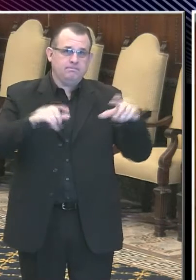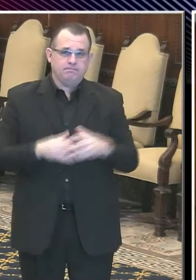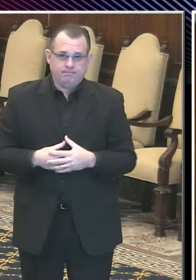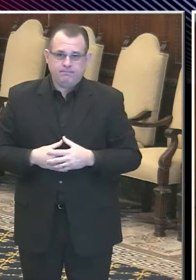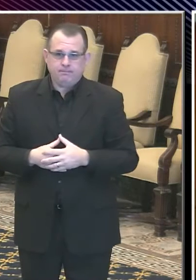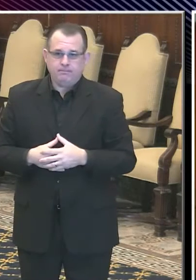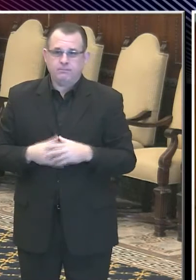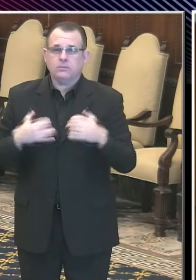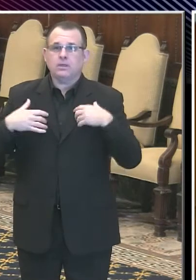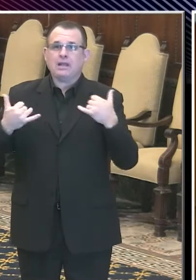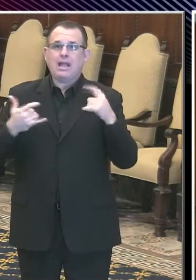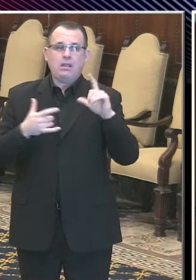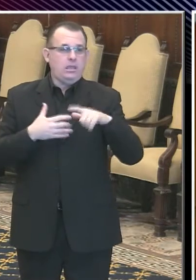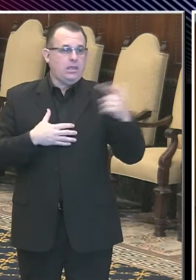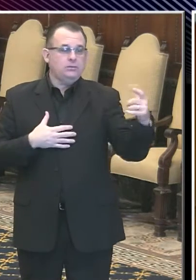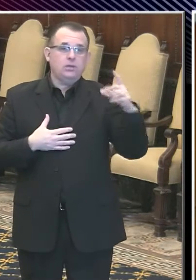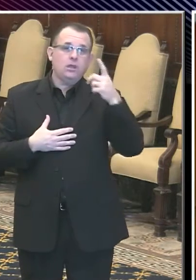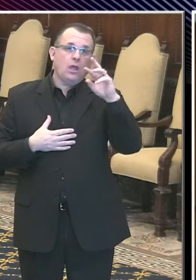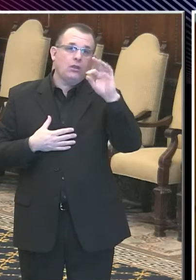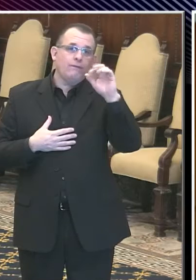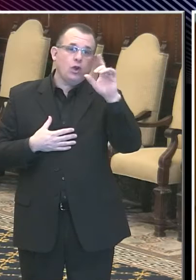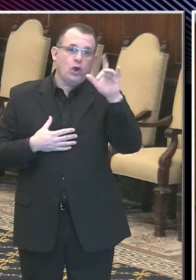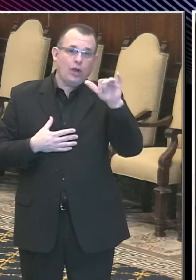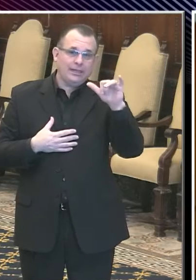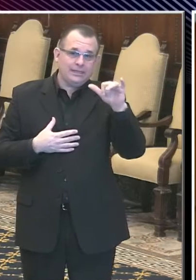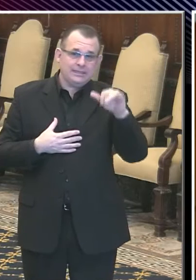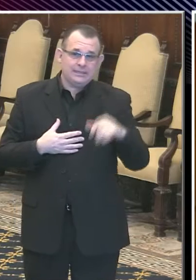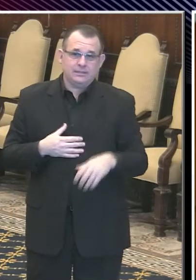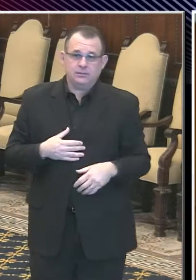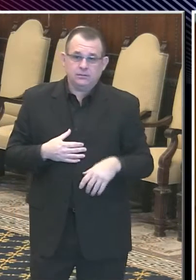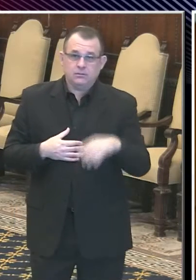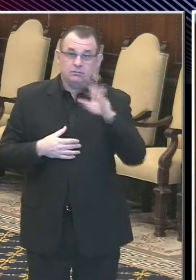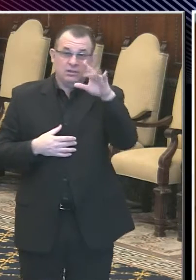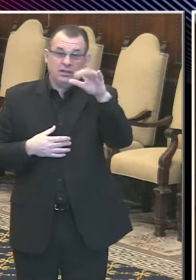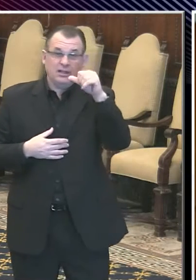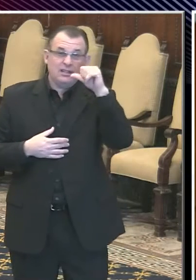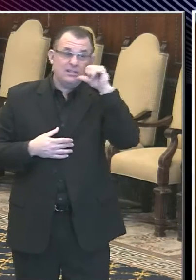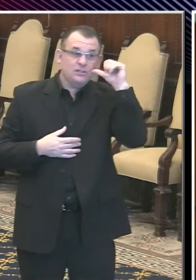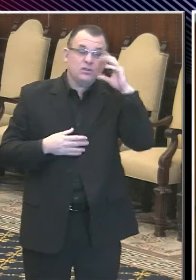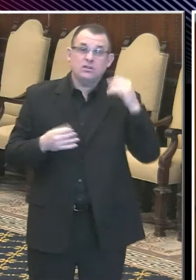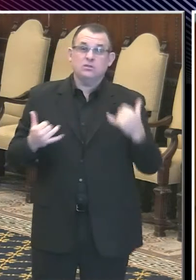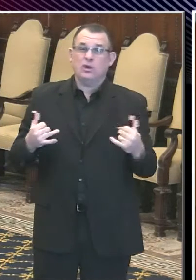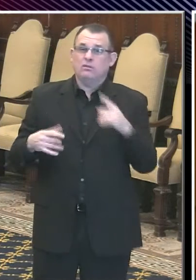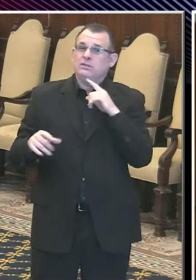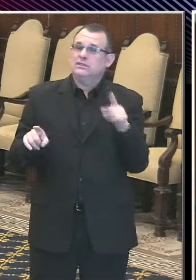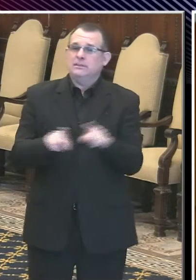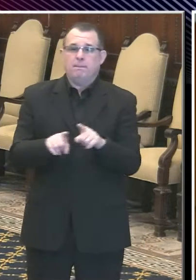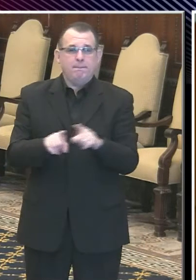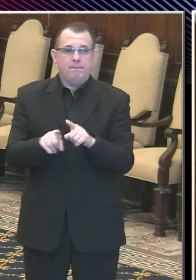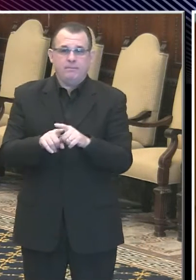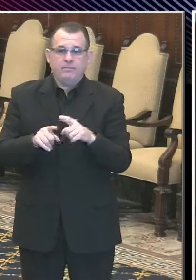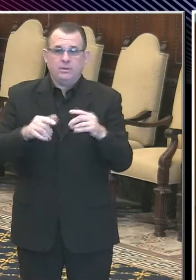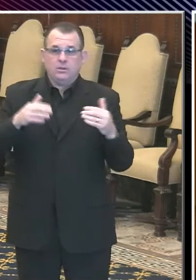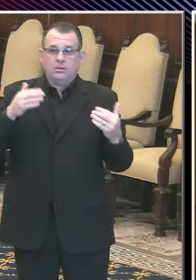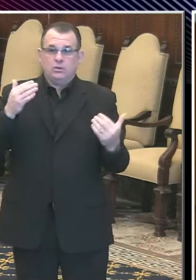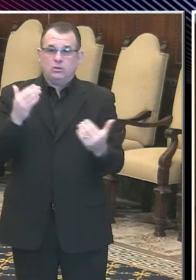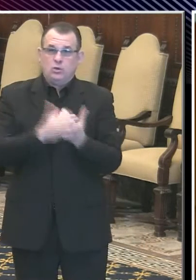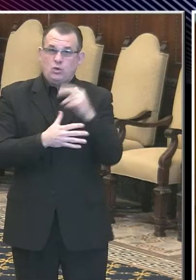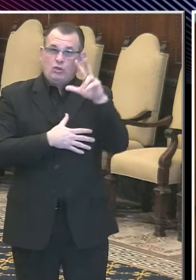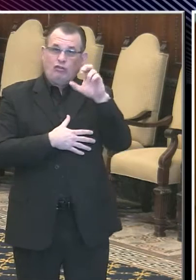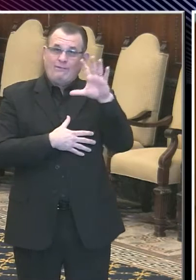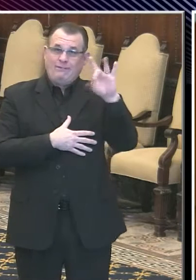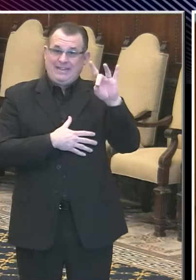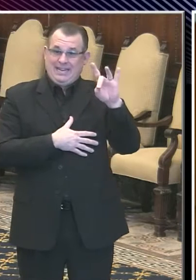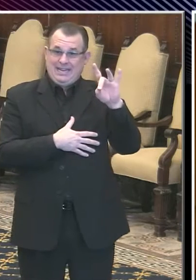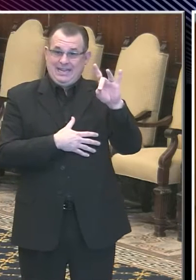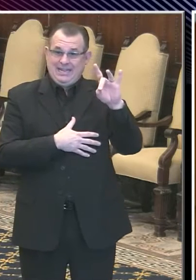Thank you, Mayor. The situation with the epidemic today is about the same as it was yesterday. There have been 358 new cases identified in Philadelphia